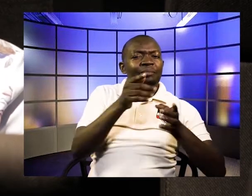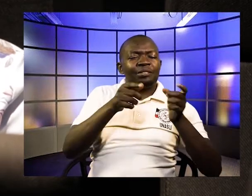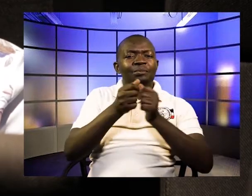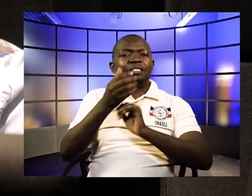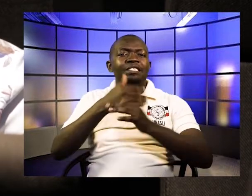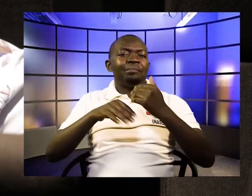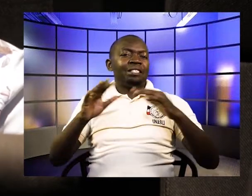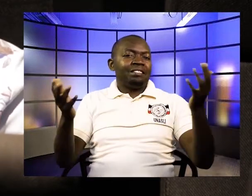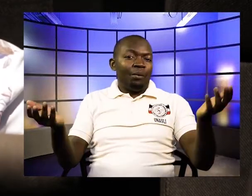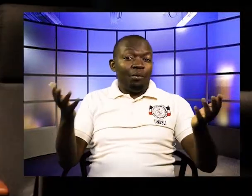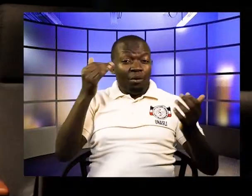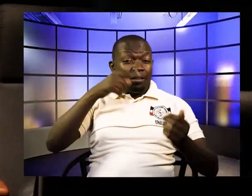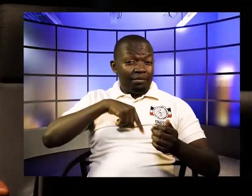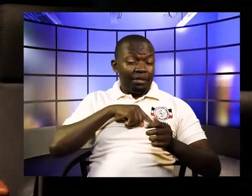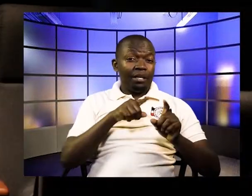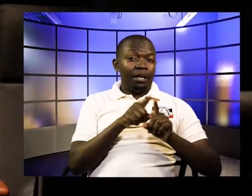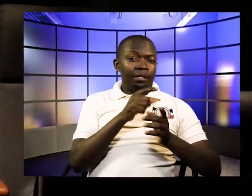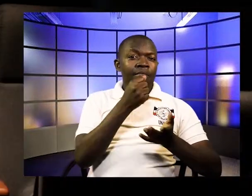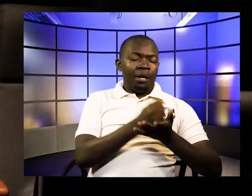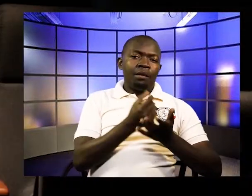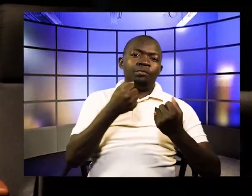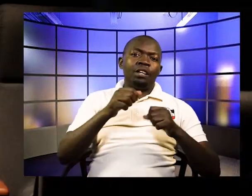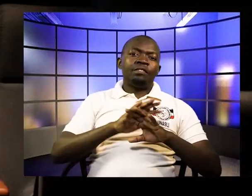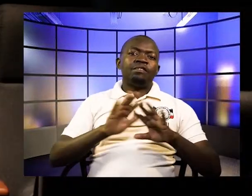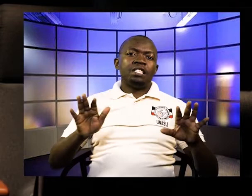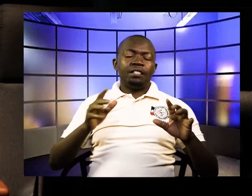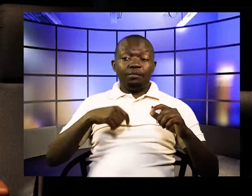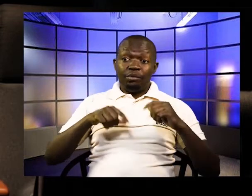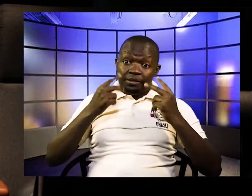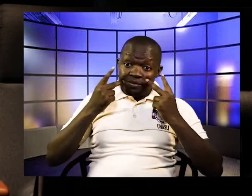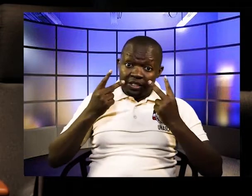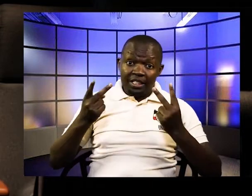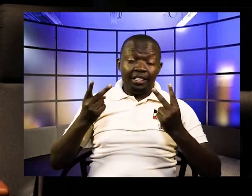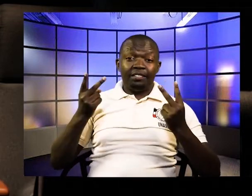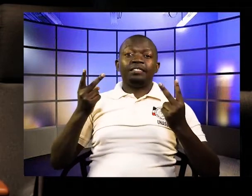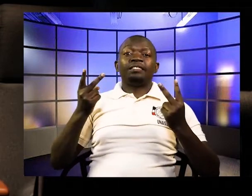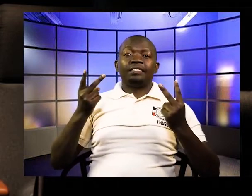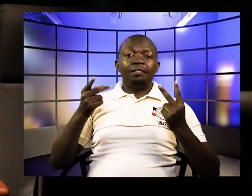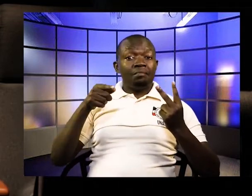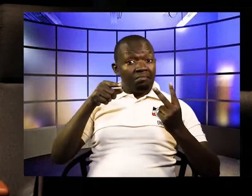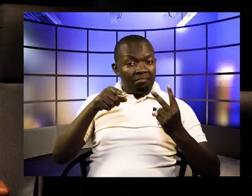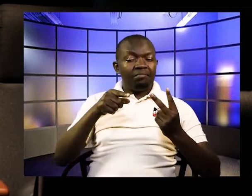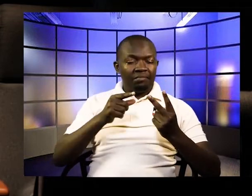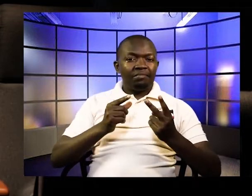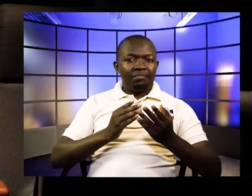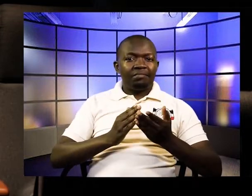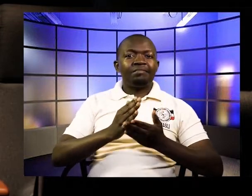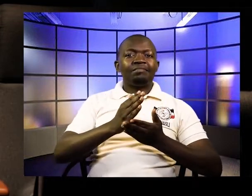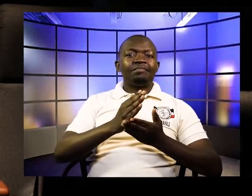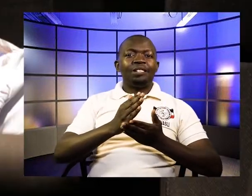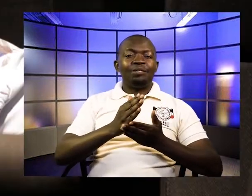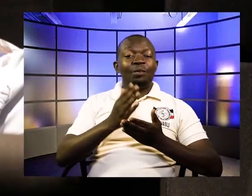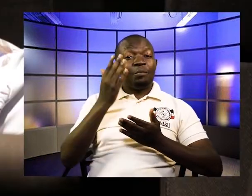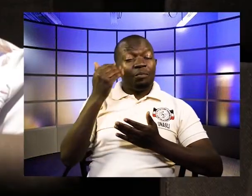disabilities. Because for us as the bank, we've done it and we have seen it becoming true. Because in